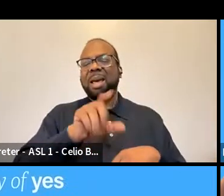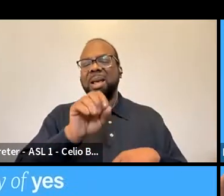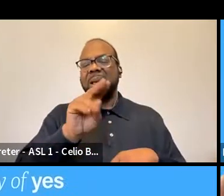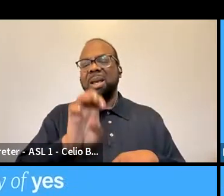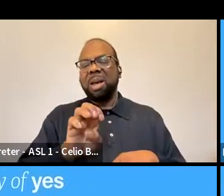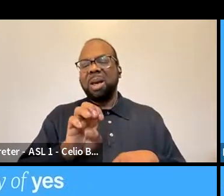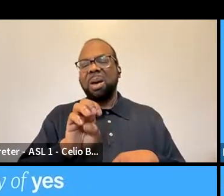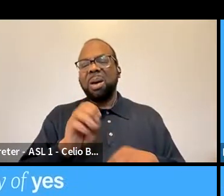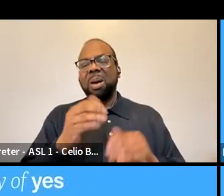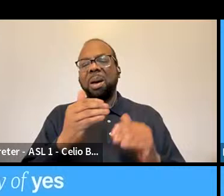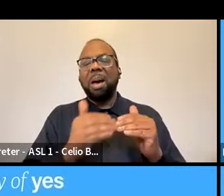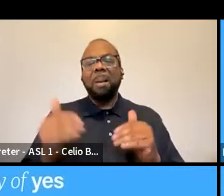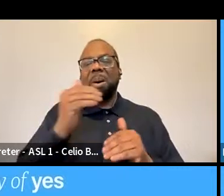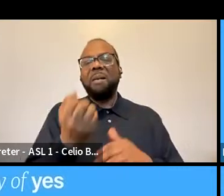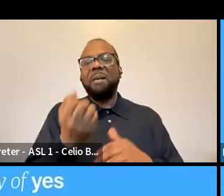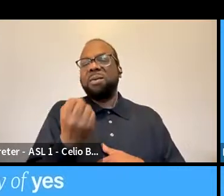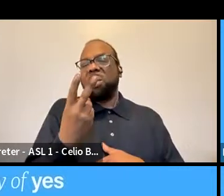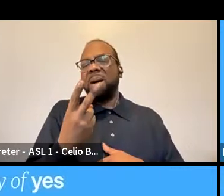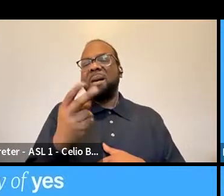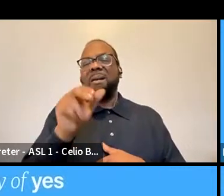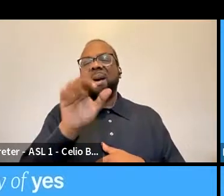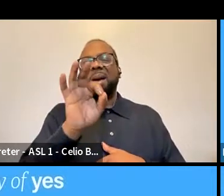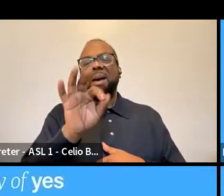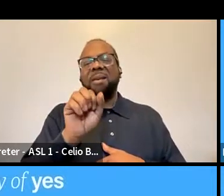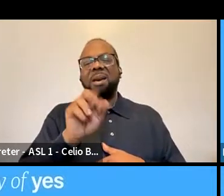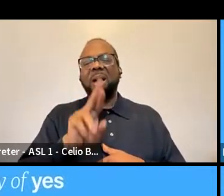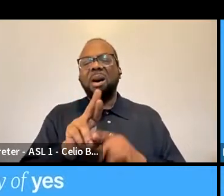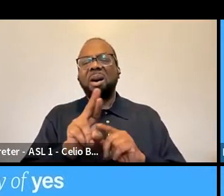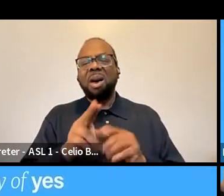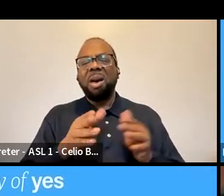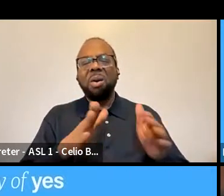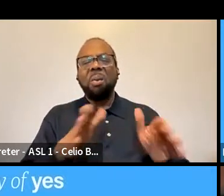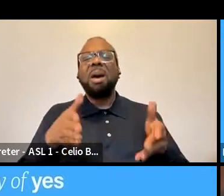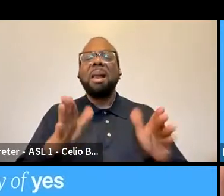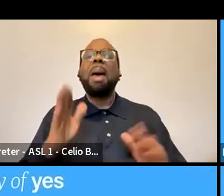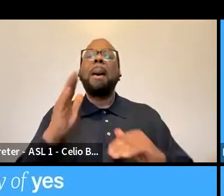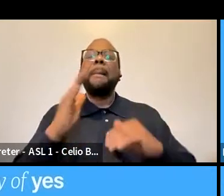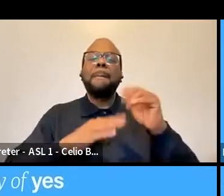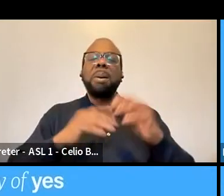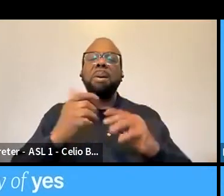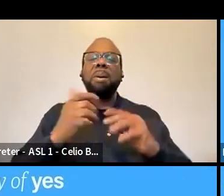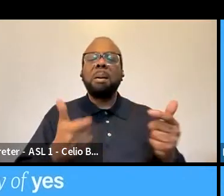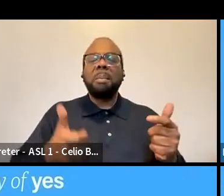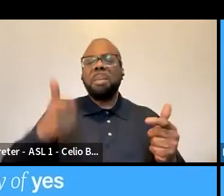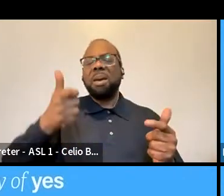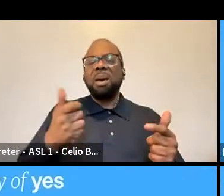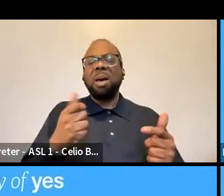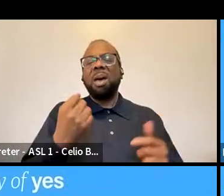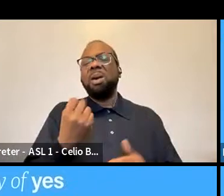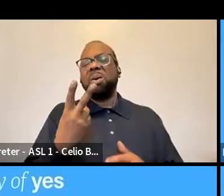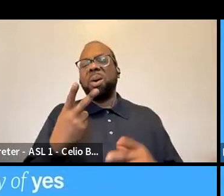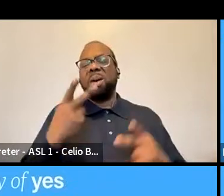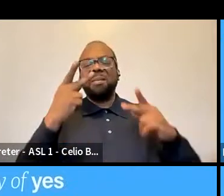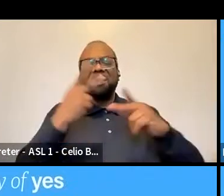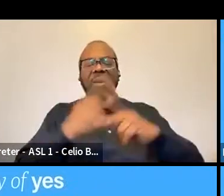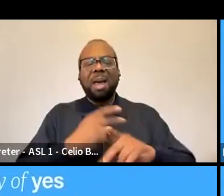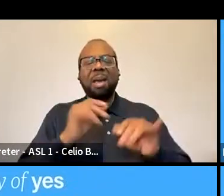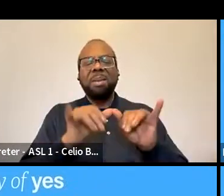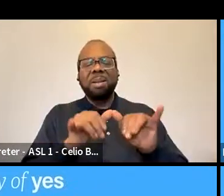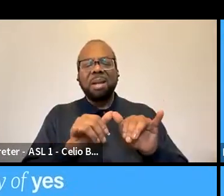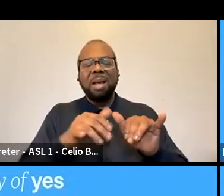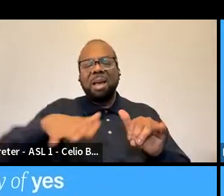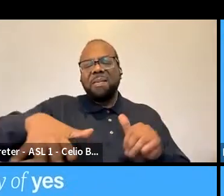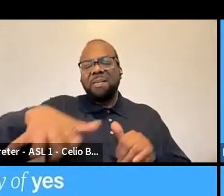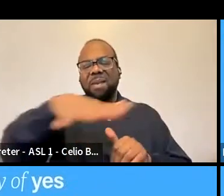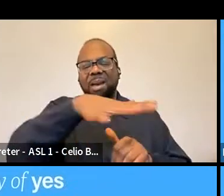FAR. That is, has not been able to zone in a way that allows buildings to be larger than 12 times the size of the lot that they